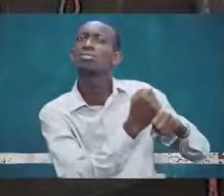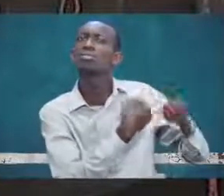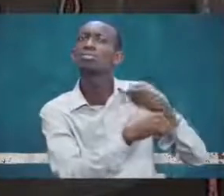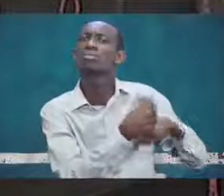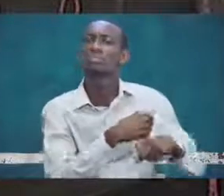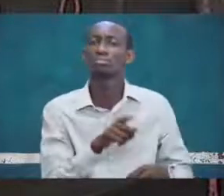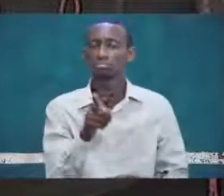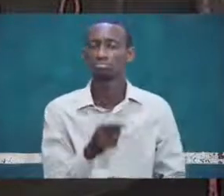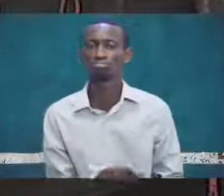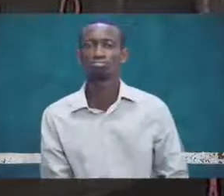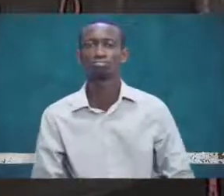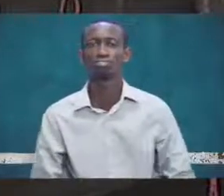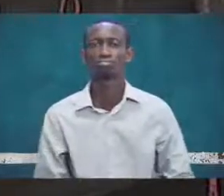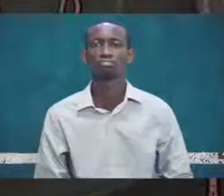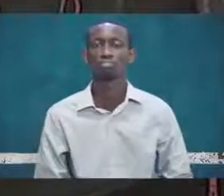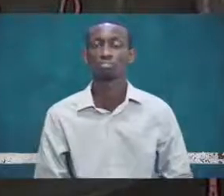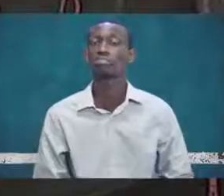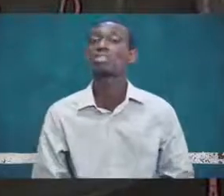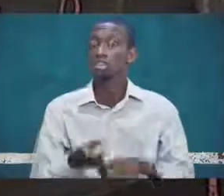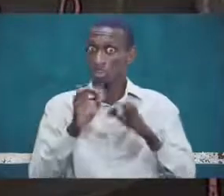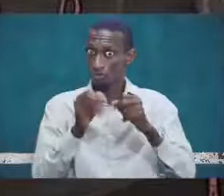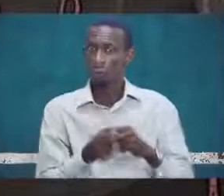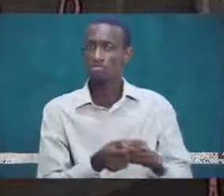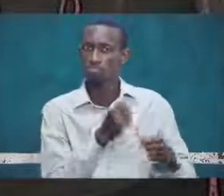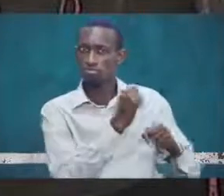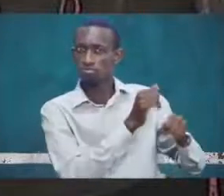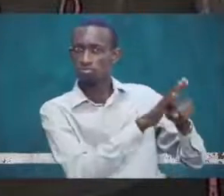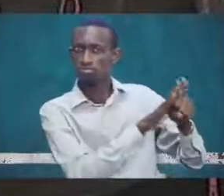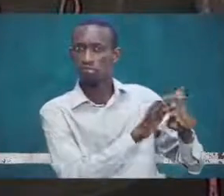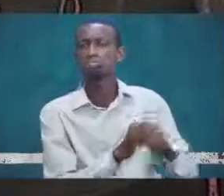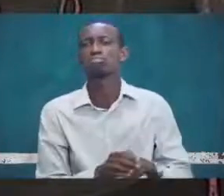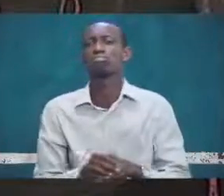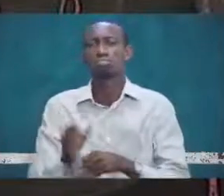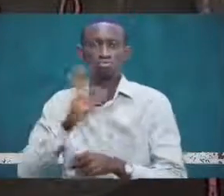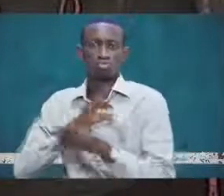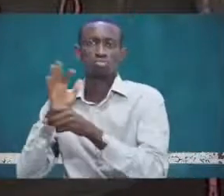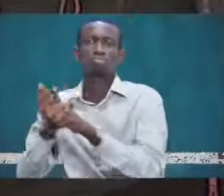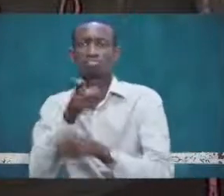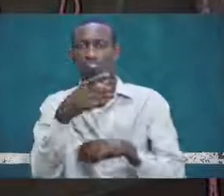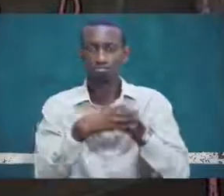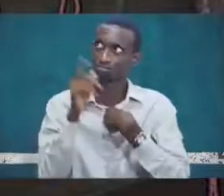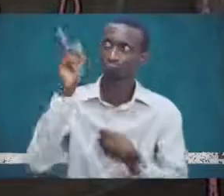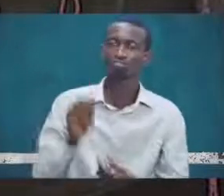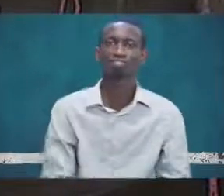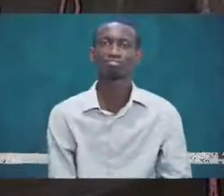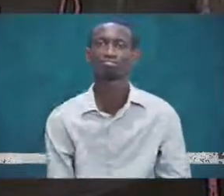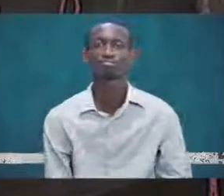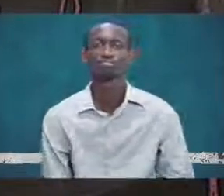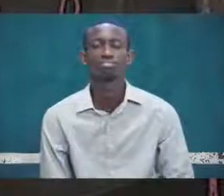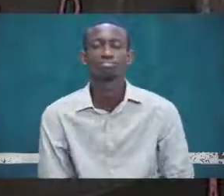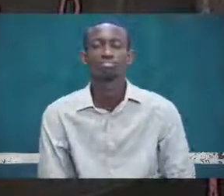proportional. The more you work many hours, the more you get more payment. Write it down.